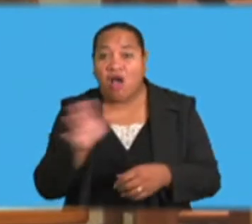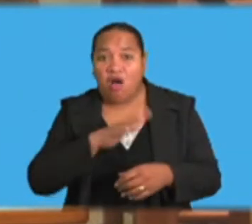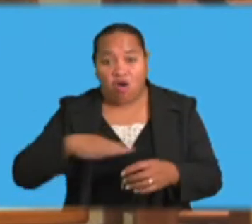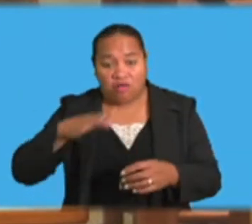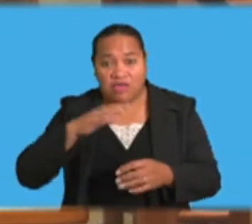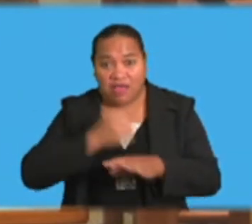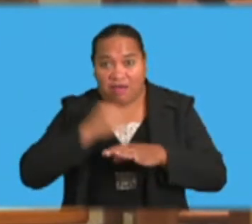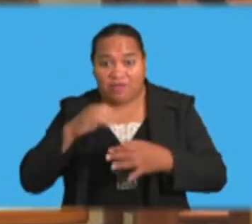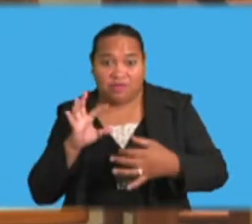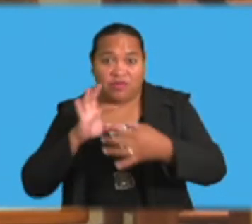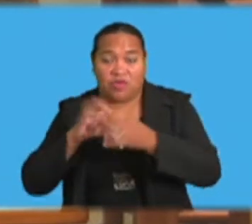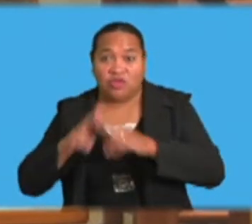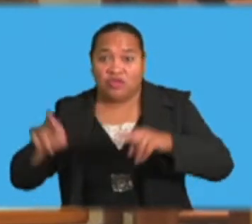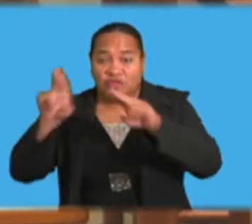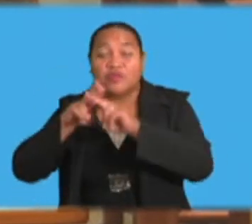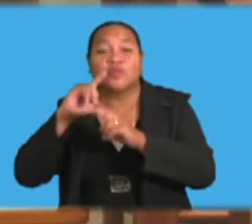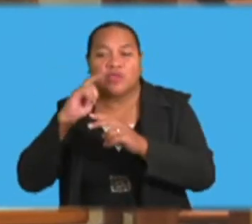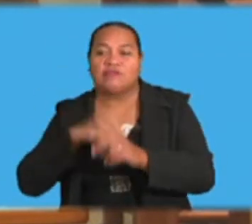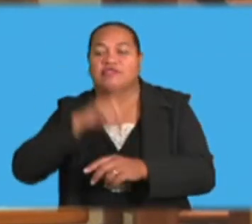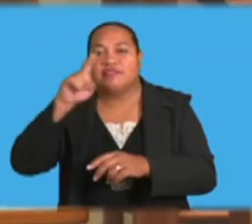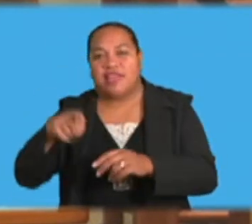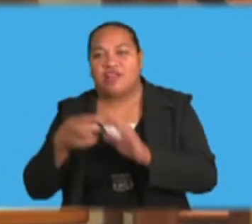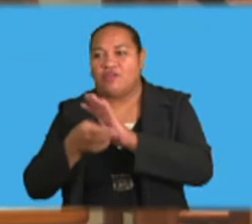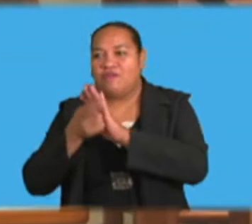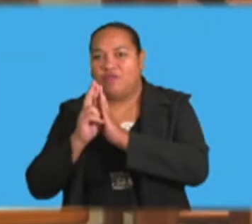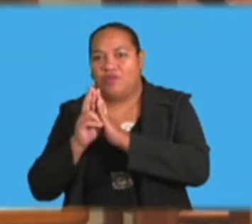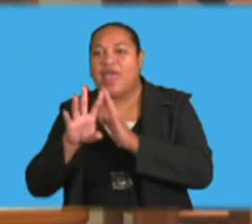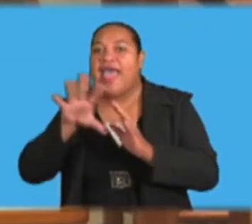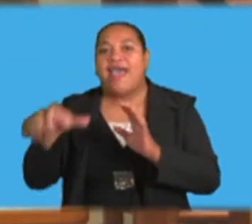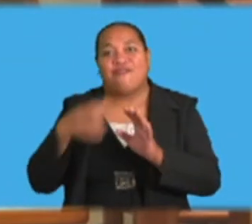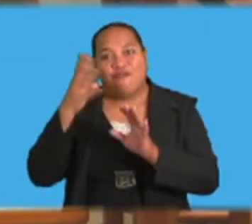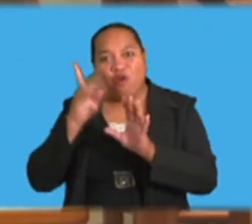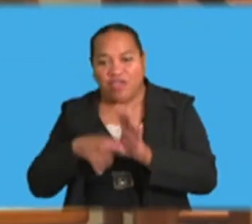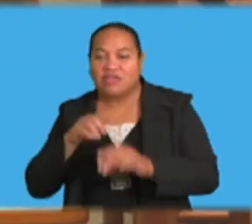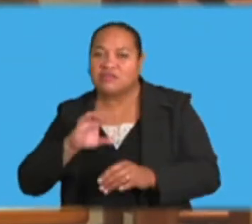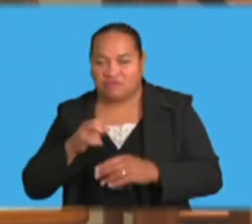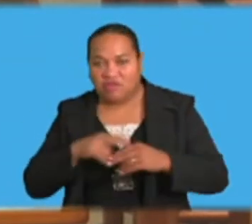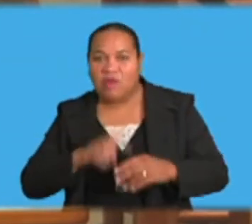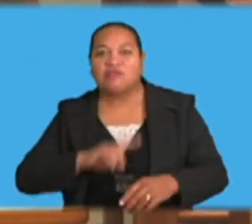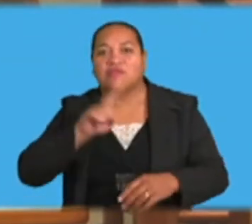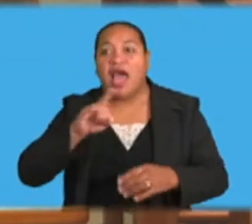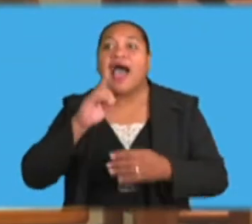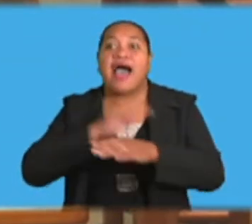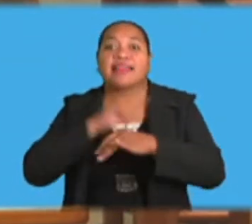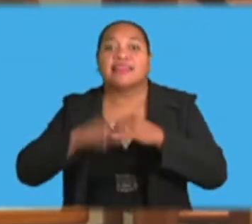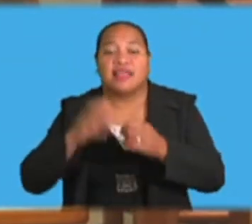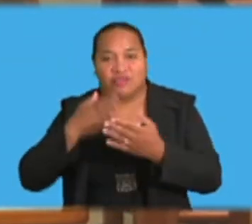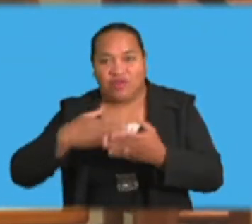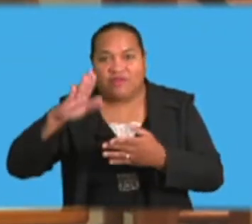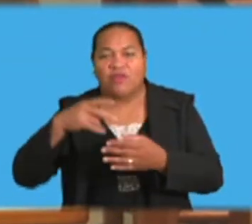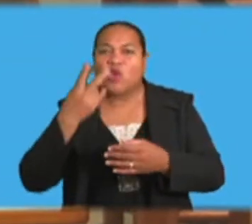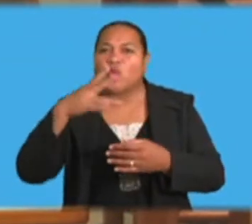Universal Periodic Review, or UPR, with the UN every 4 years until they ratify or until the 2020